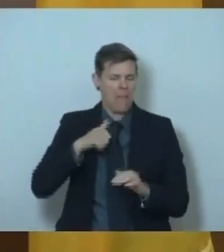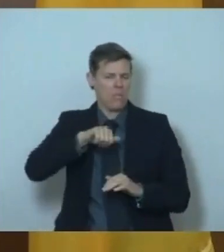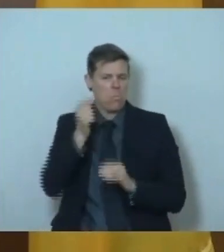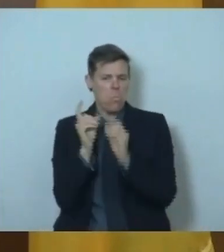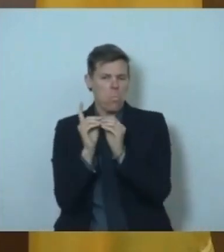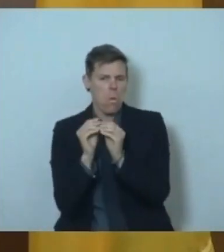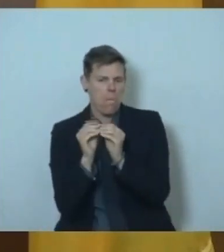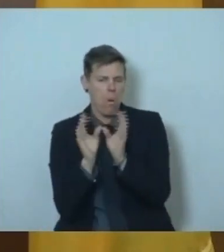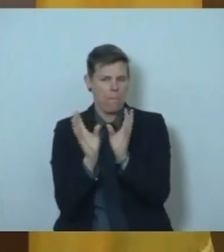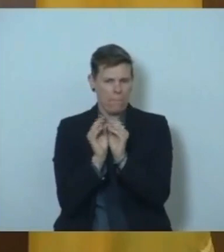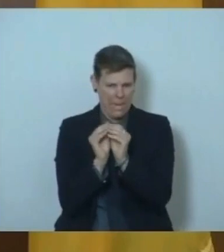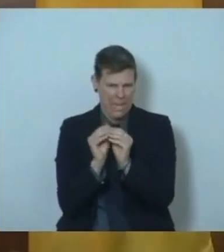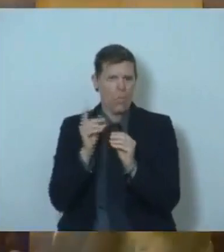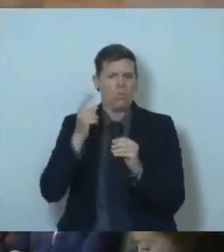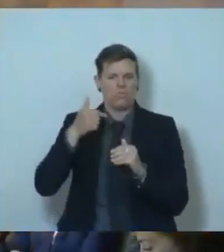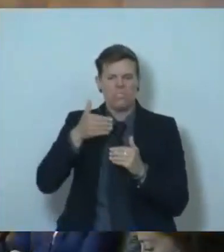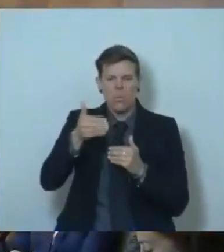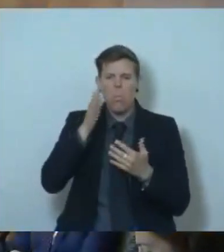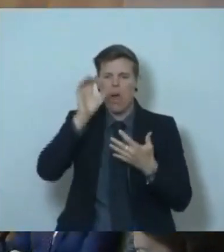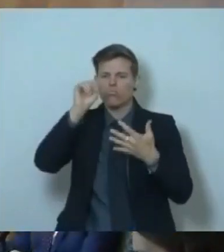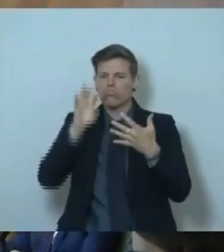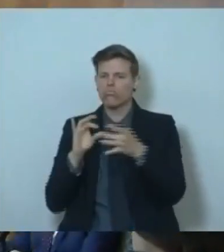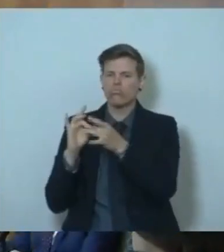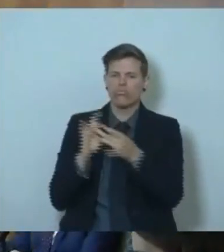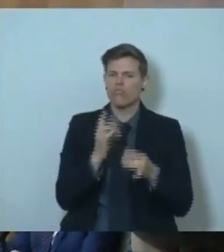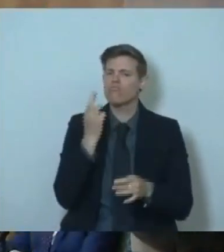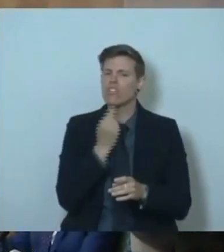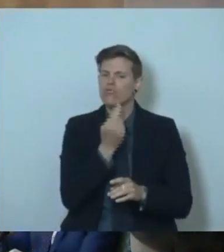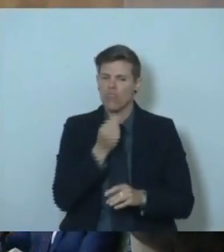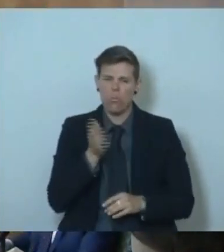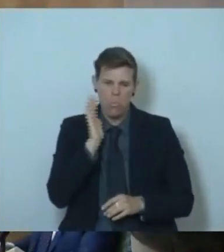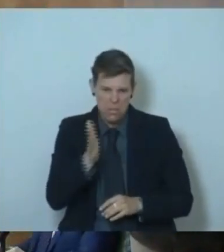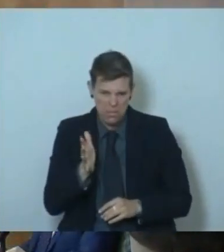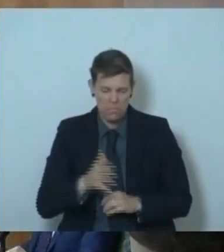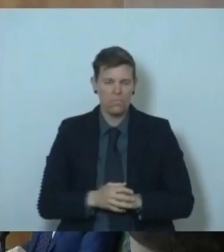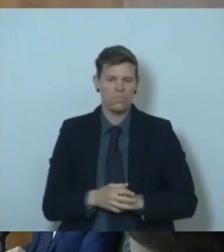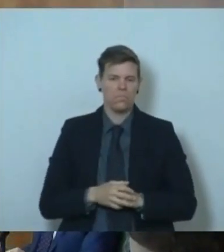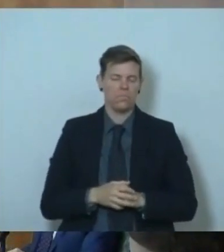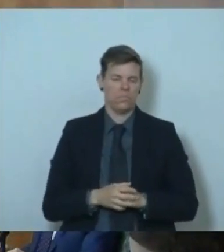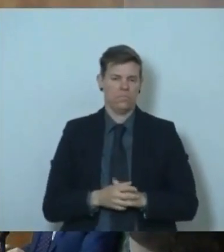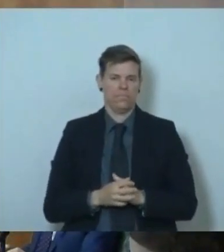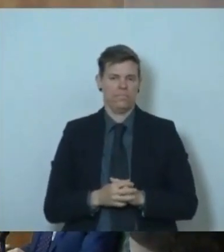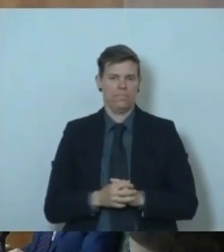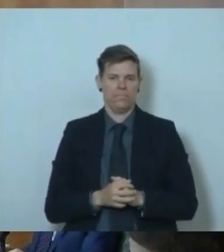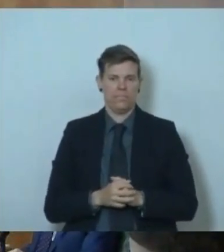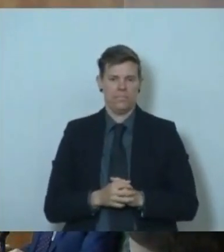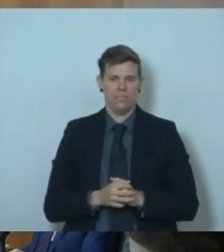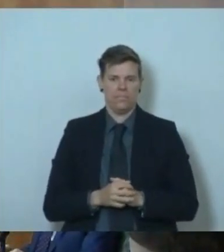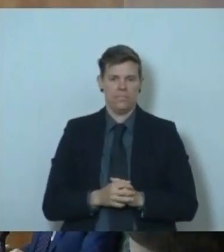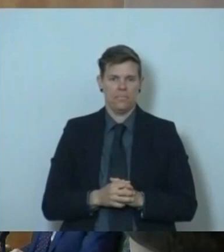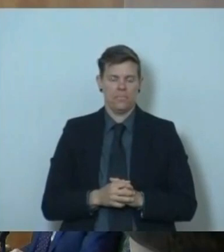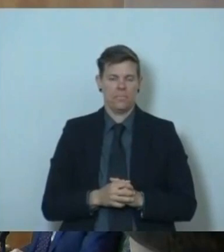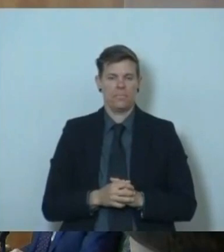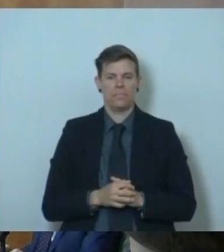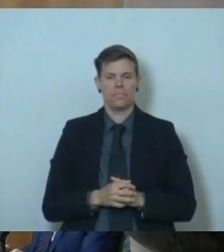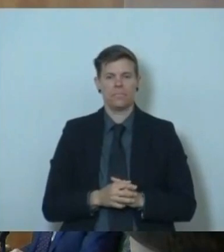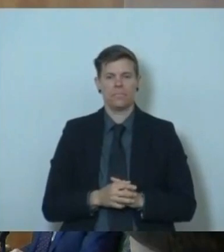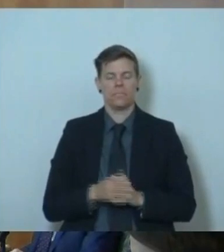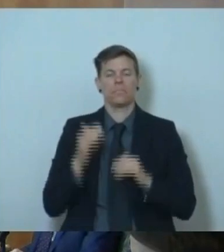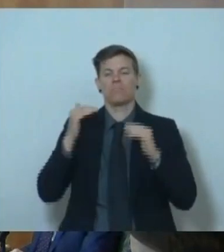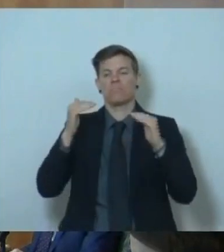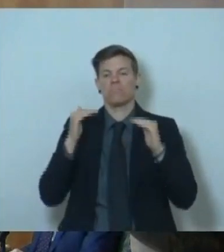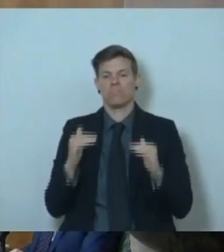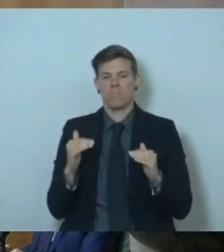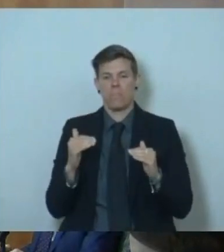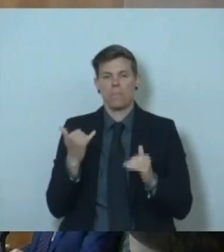today. Next question. Thank you, Governor. Next, we will go to Brandon Evans